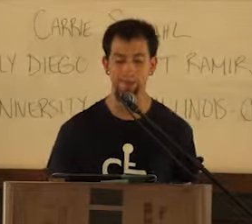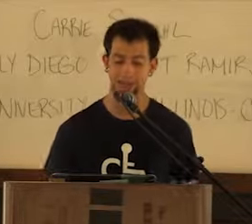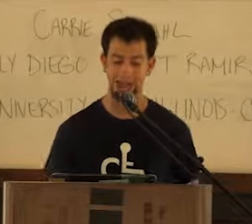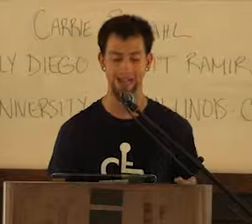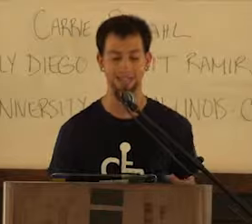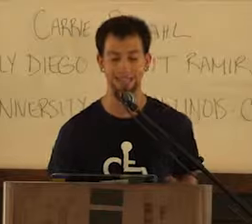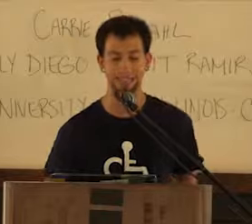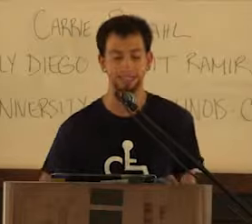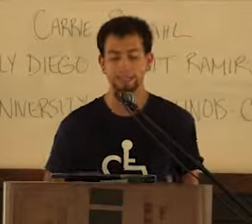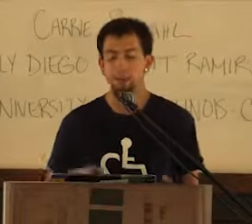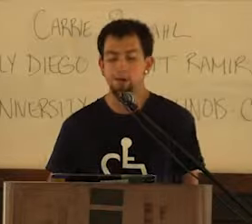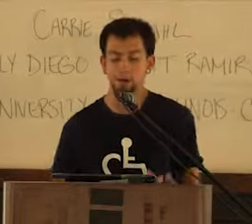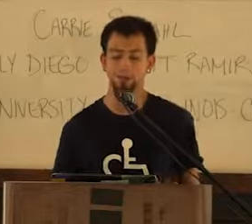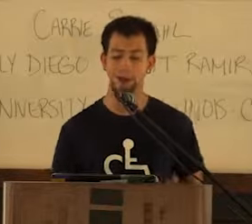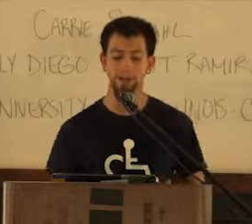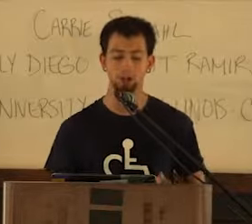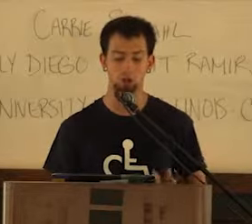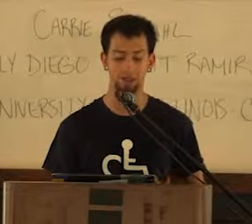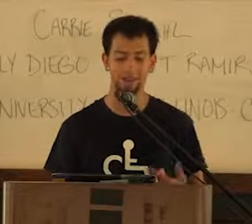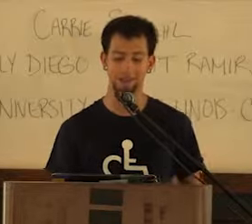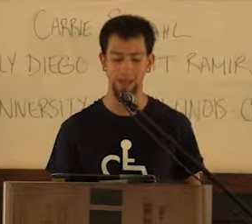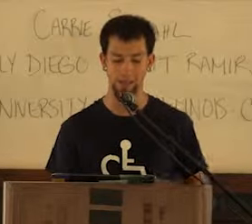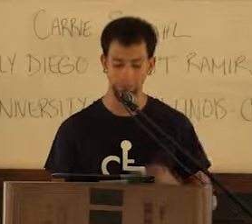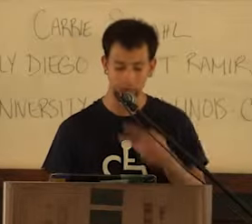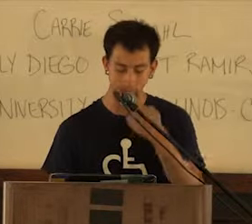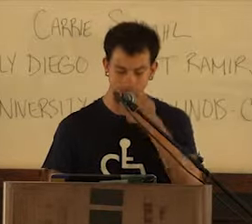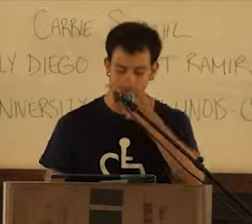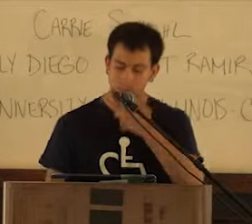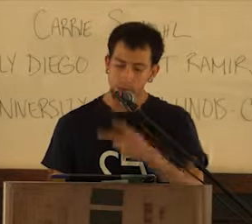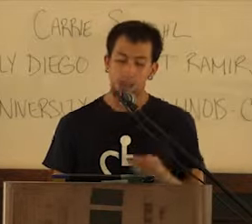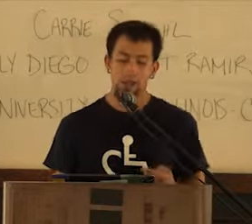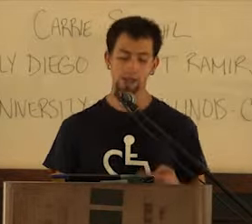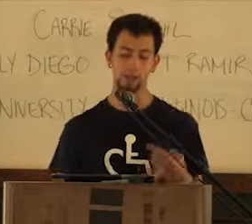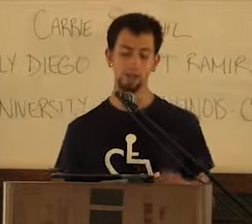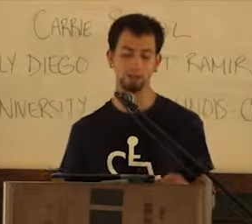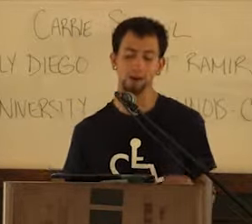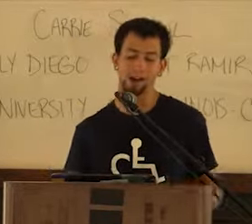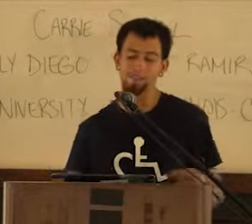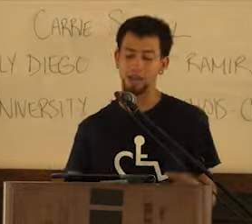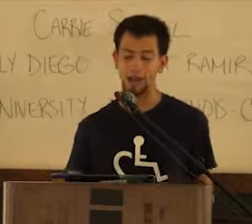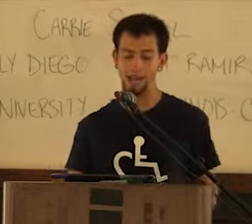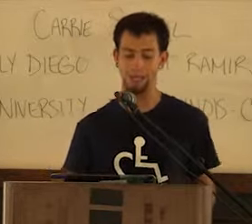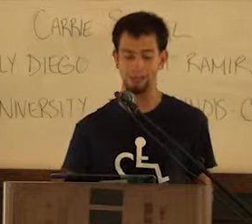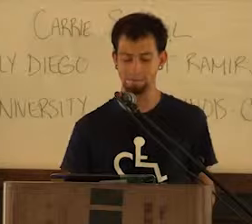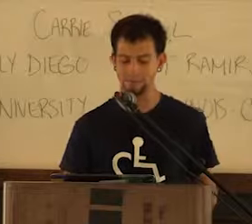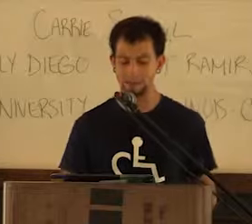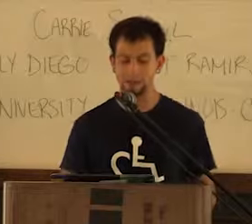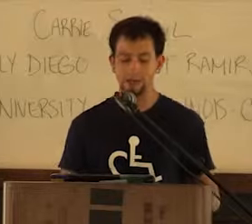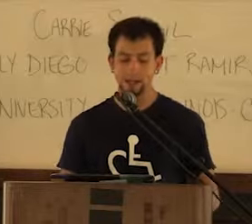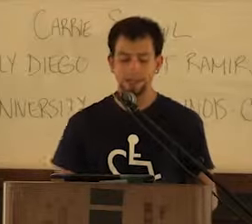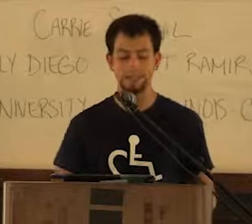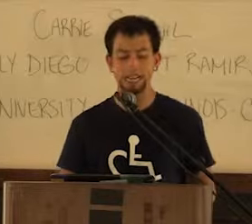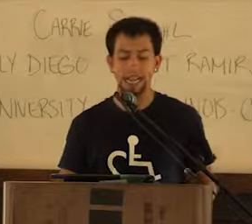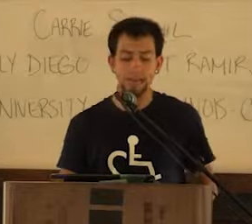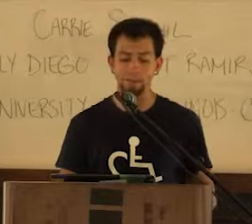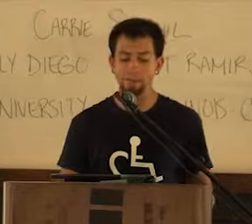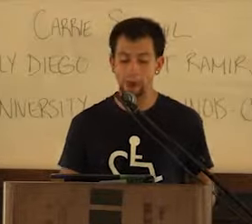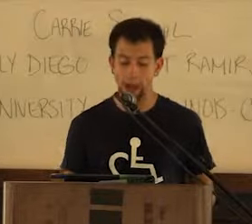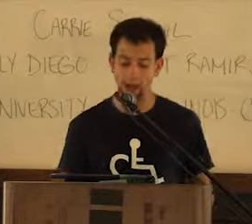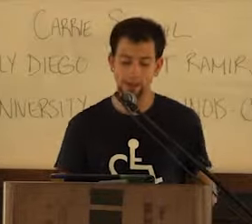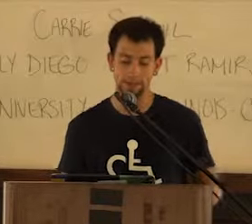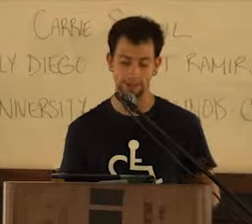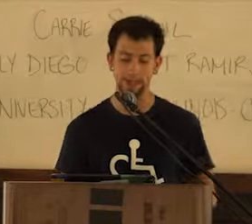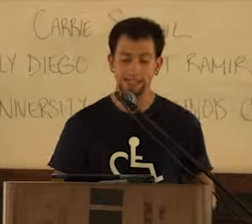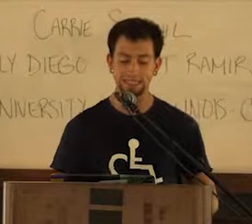on able hands, and these were made to hold lifetimes. So I've been hiding them, sticking them